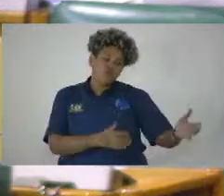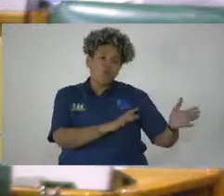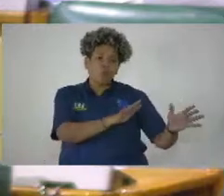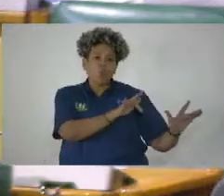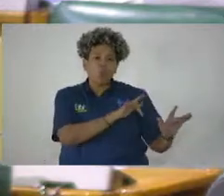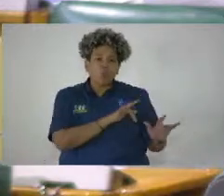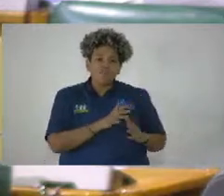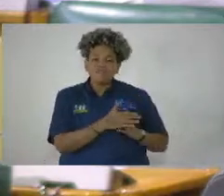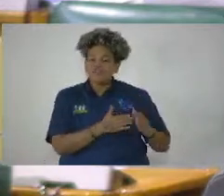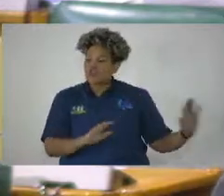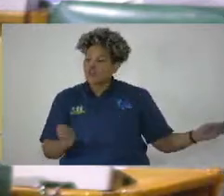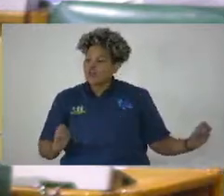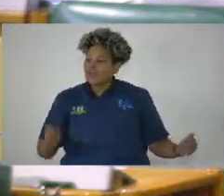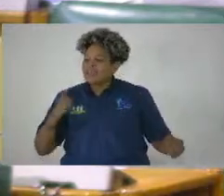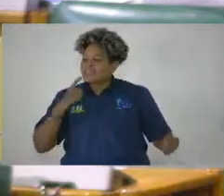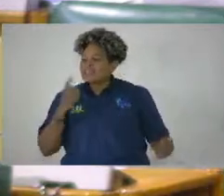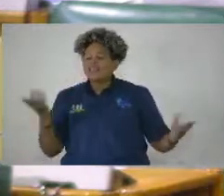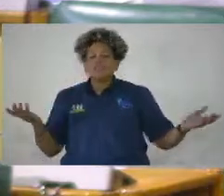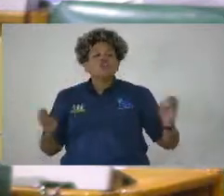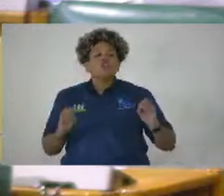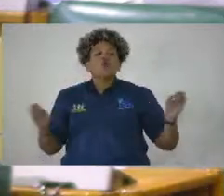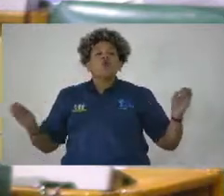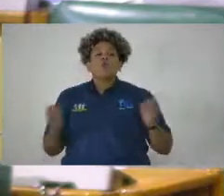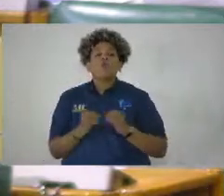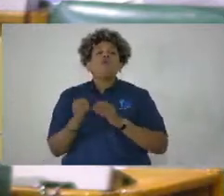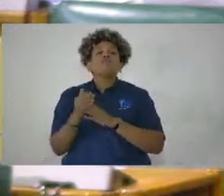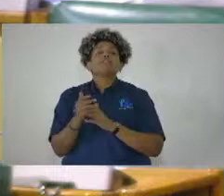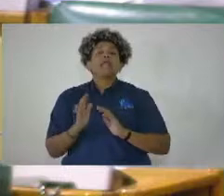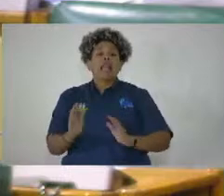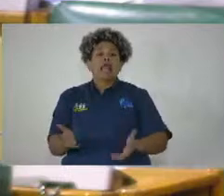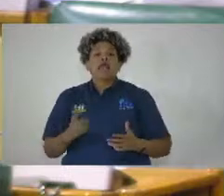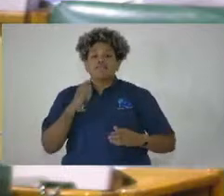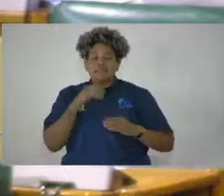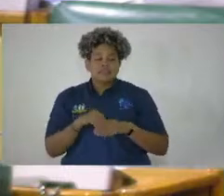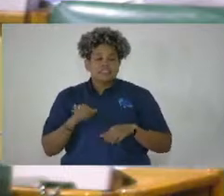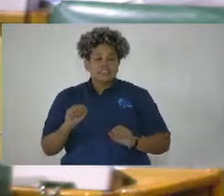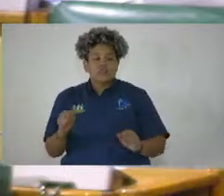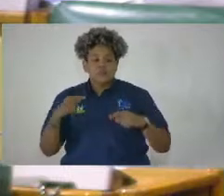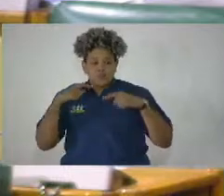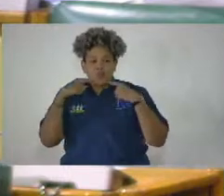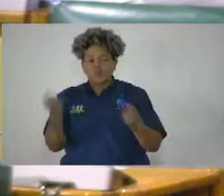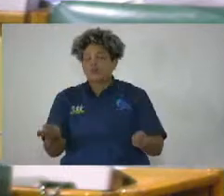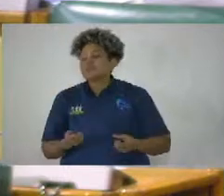empty, and concluding that there are no fish in the sea.